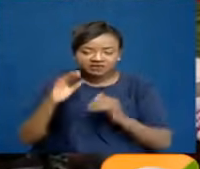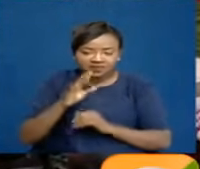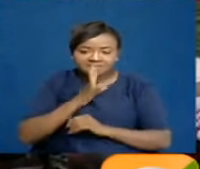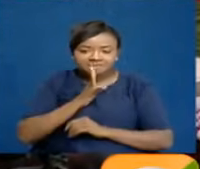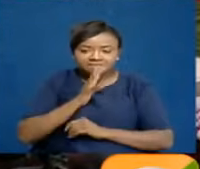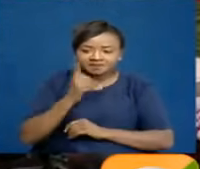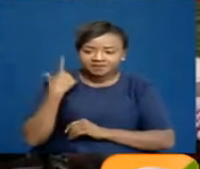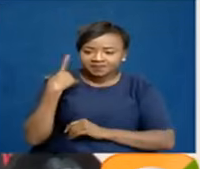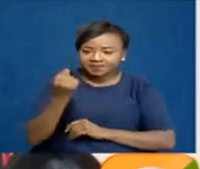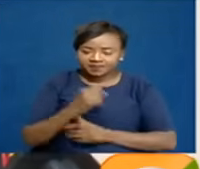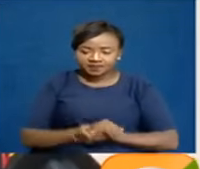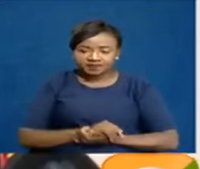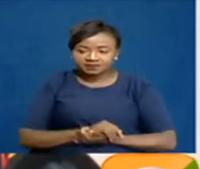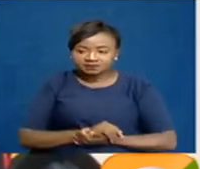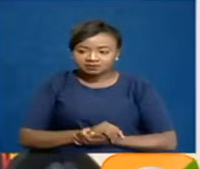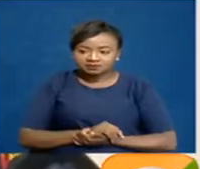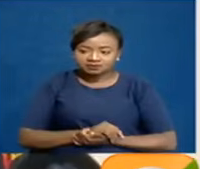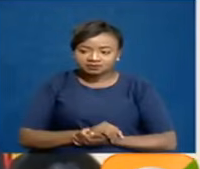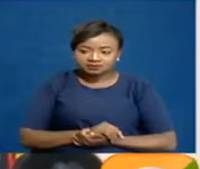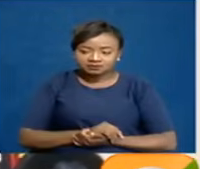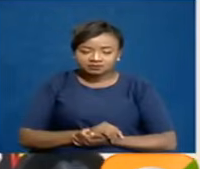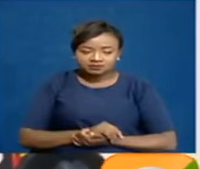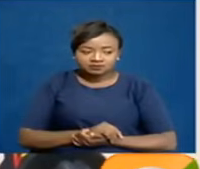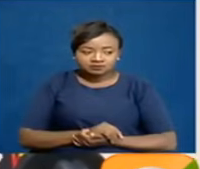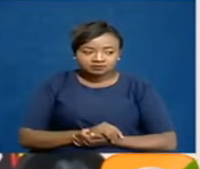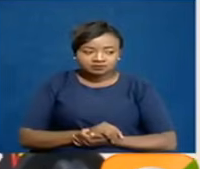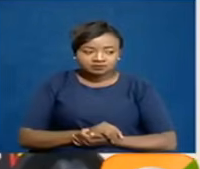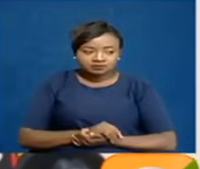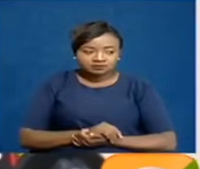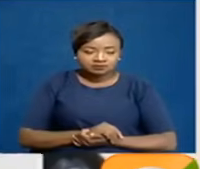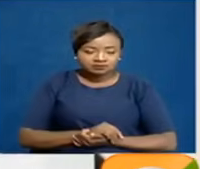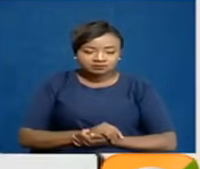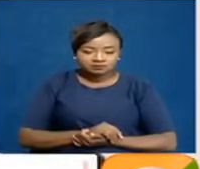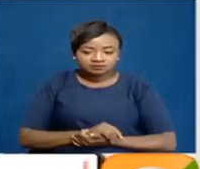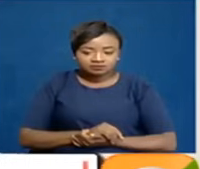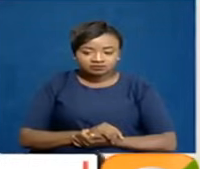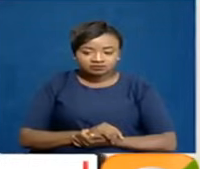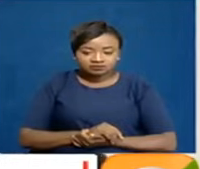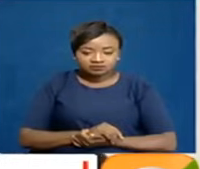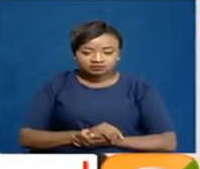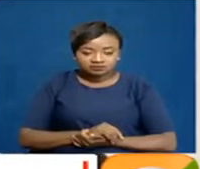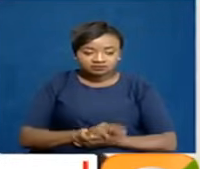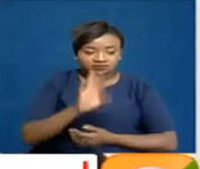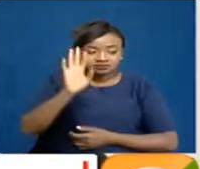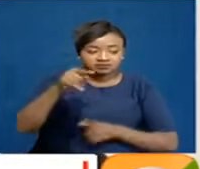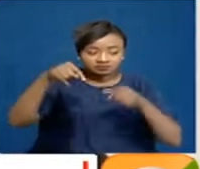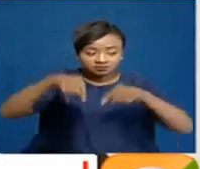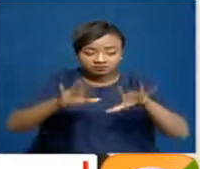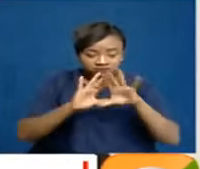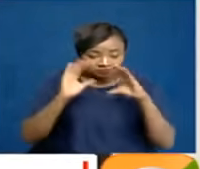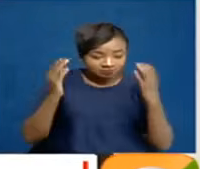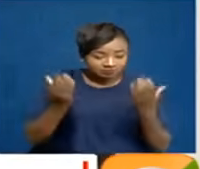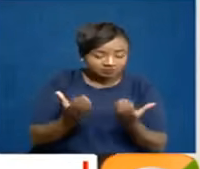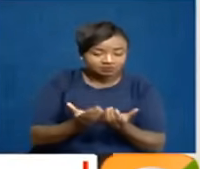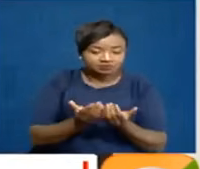Yoweri Kaguta Museveni. In this world, there is nothing as bad as